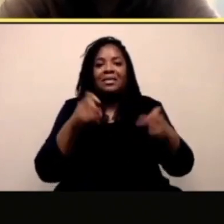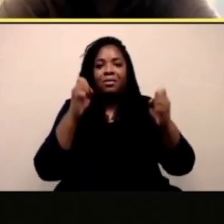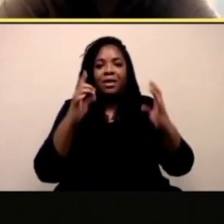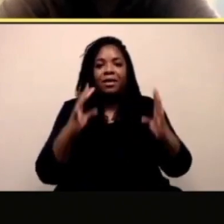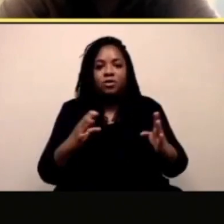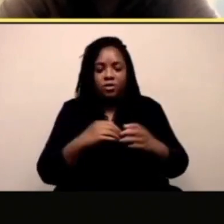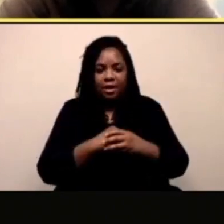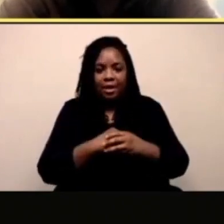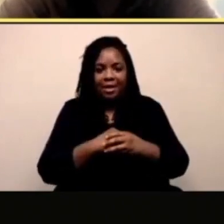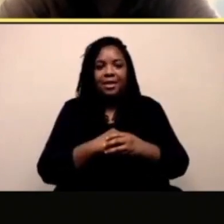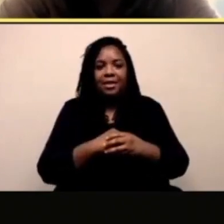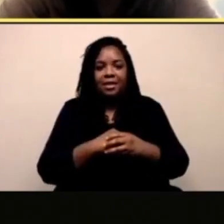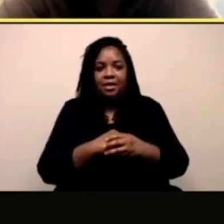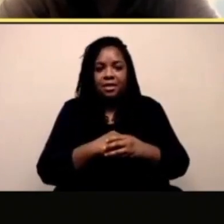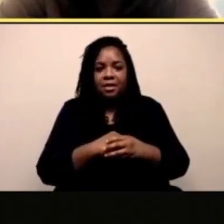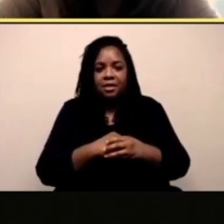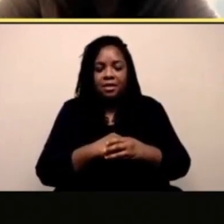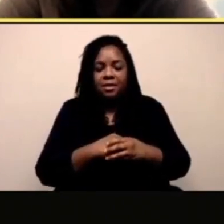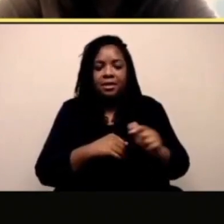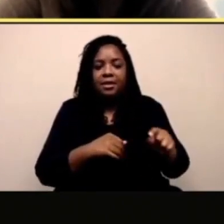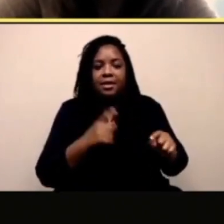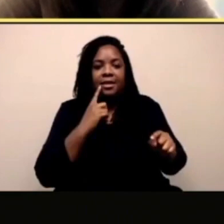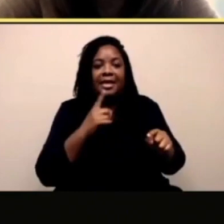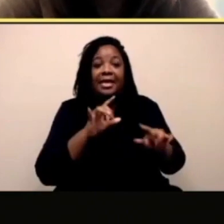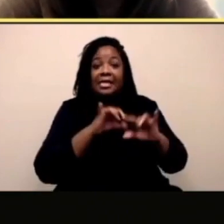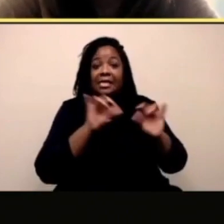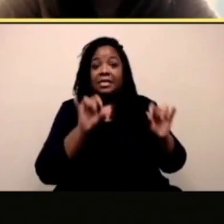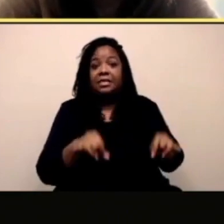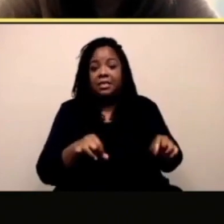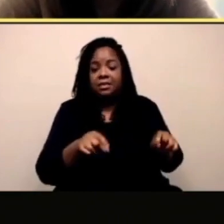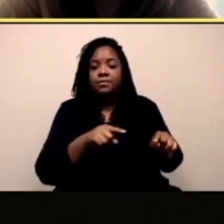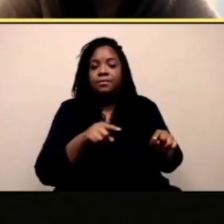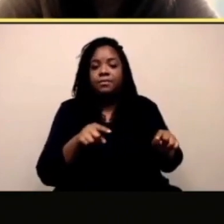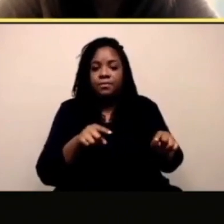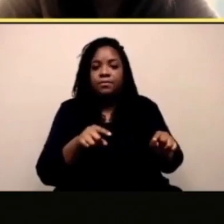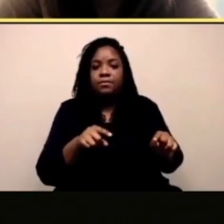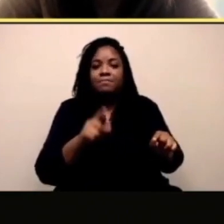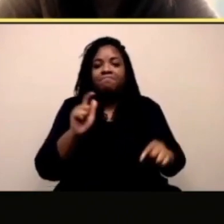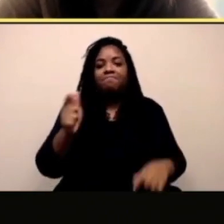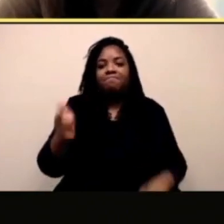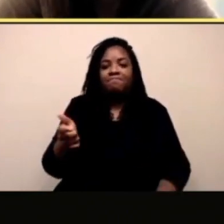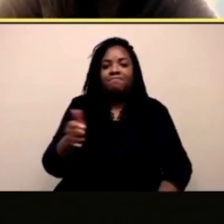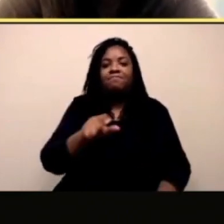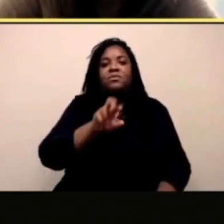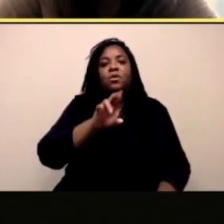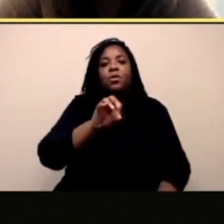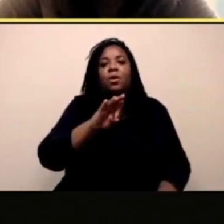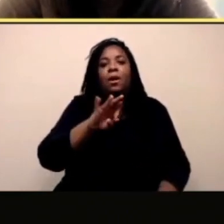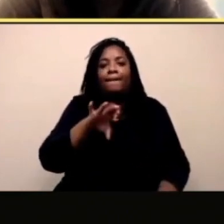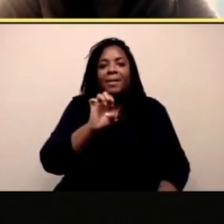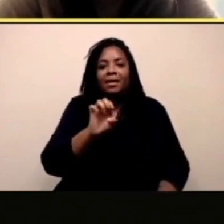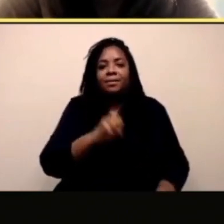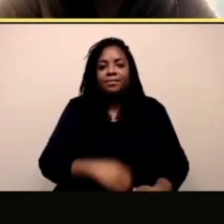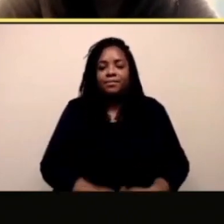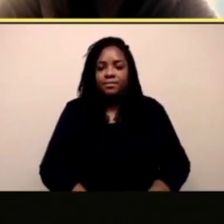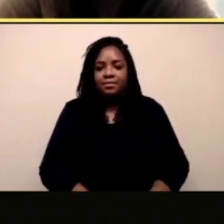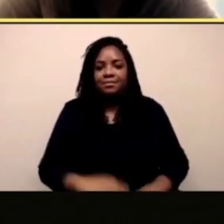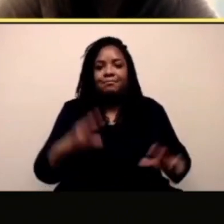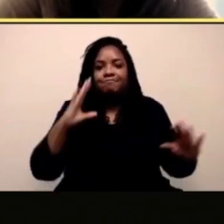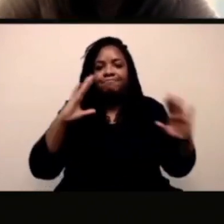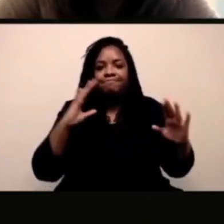tinkering studio at the Exploratorium, San Francisco. And I'll pass it to Robbie. Hi